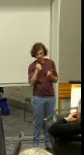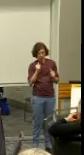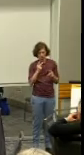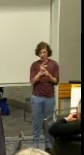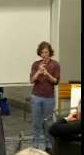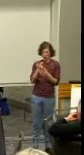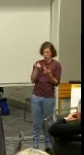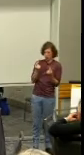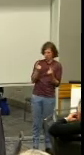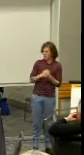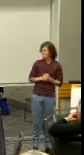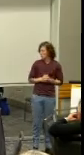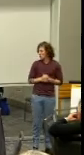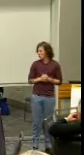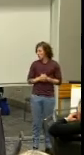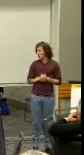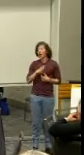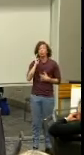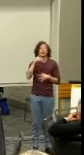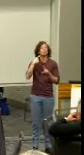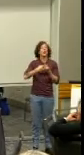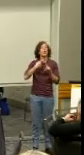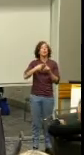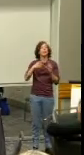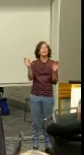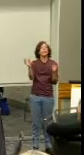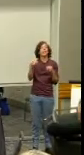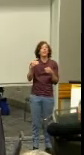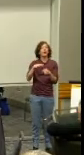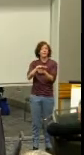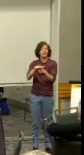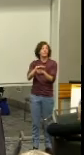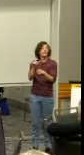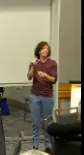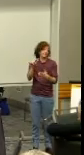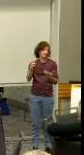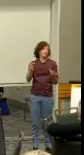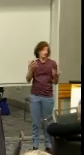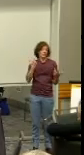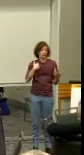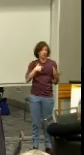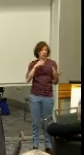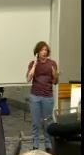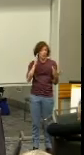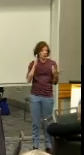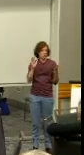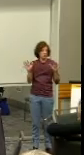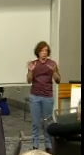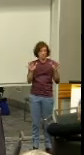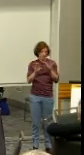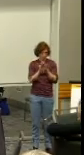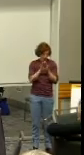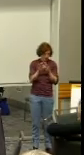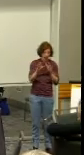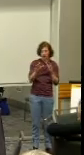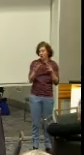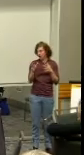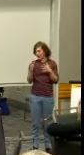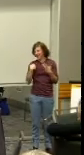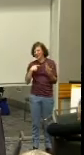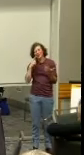So looking at, and then also renting out the office space as well. So trying to build that together, recognising that we do need